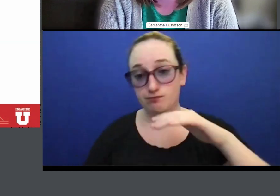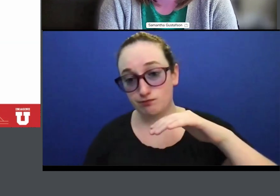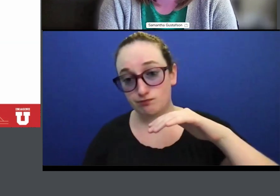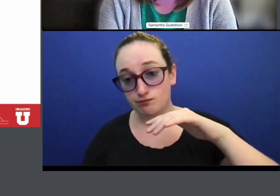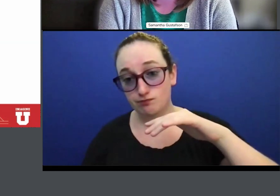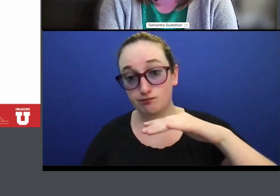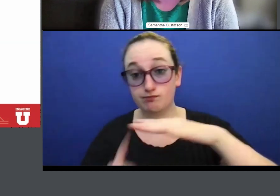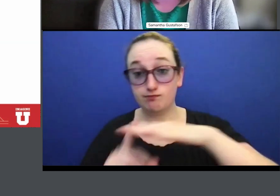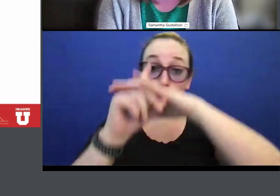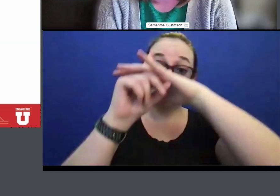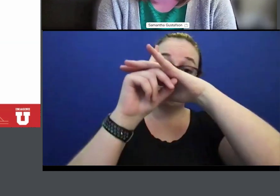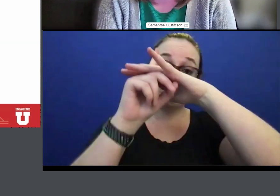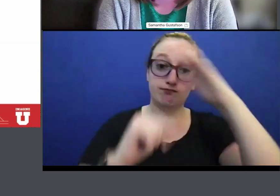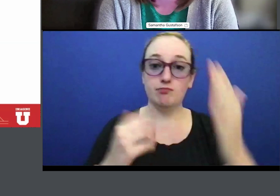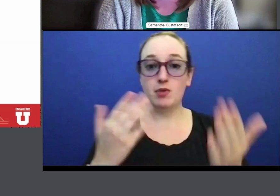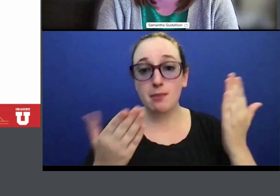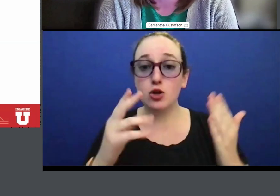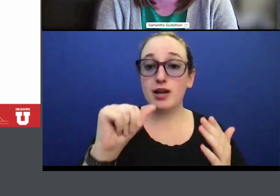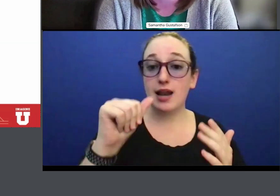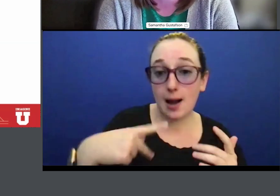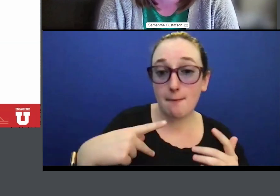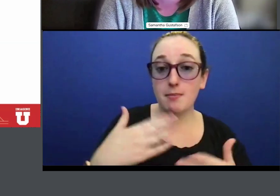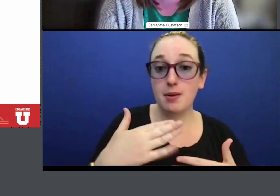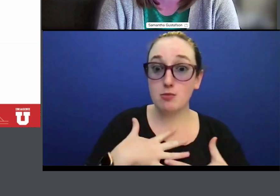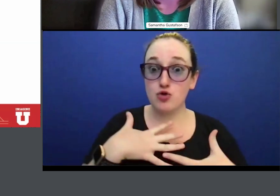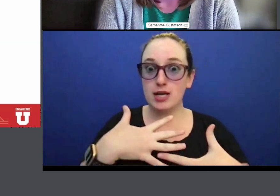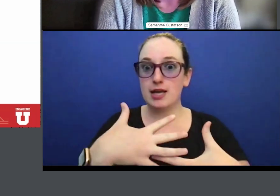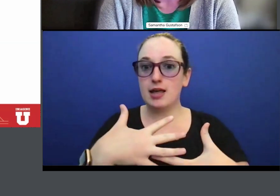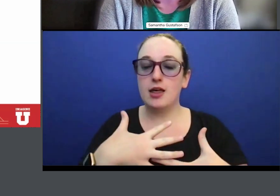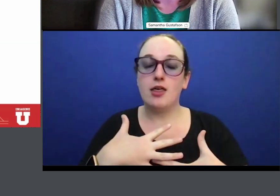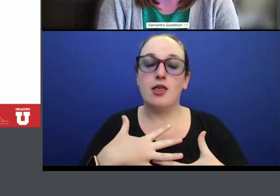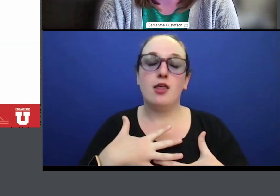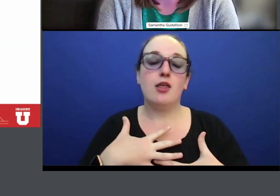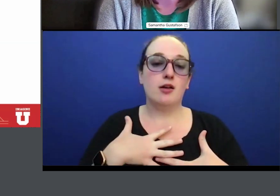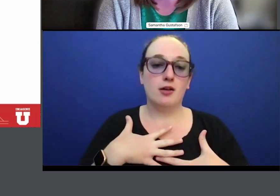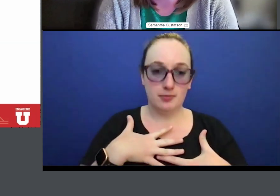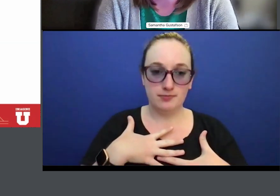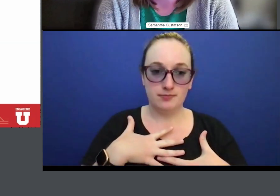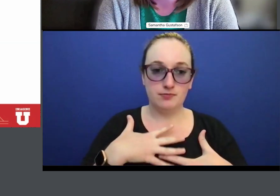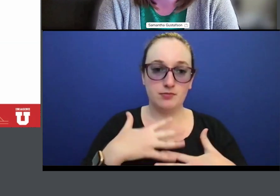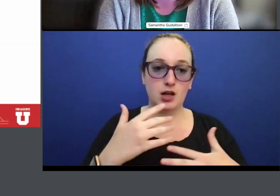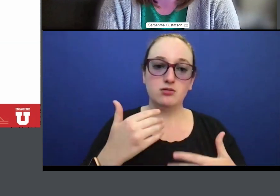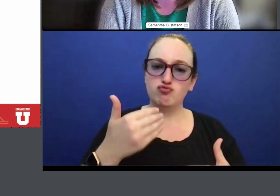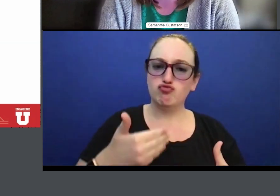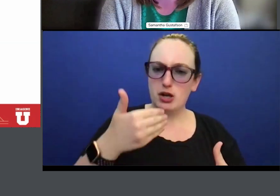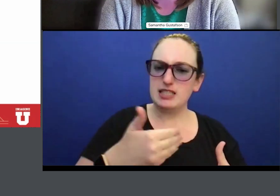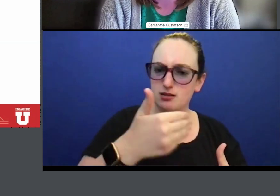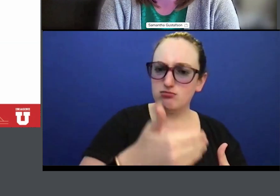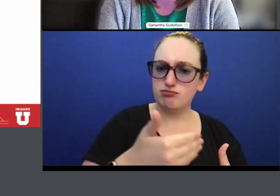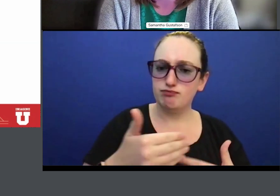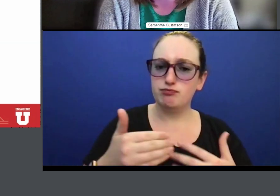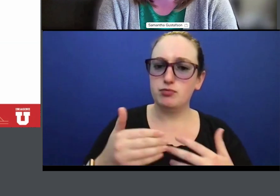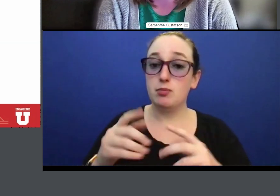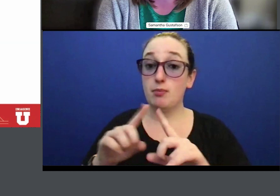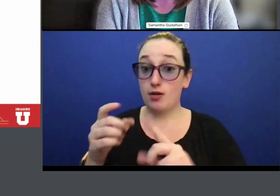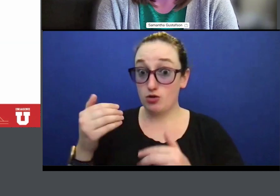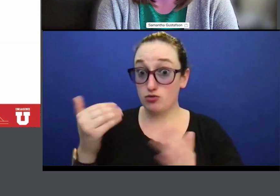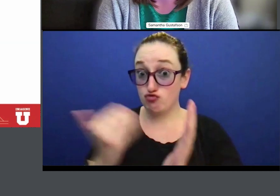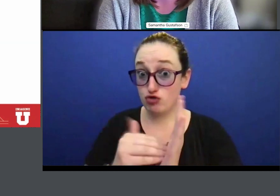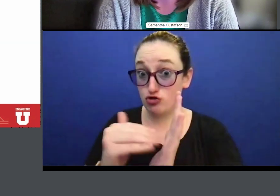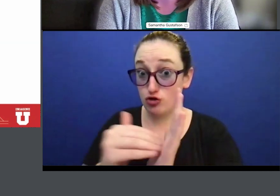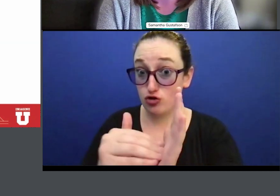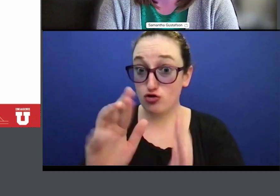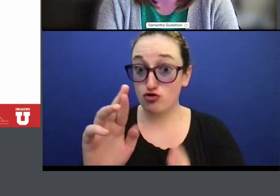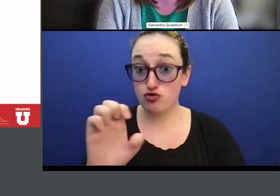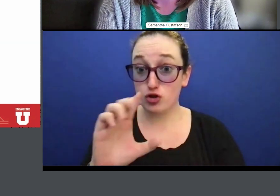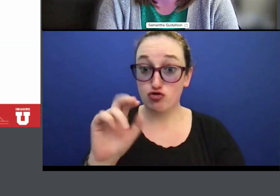brief little nap or perhaps a couple deep breathing exercises. Recurrent severe fatigue is the big issue. So,